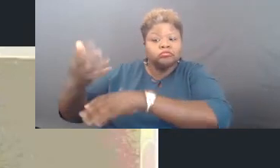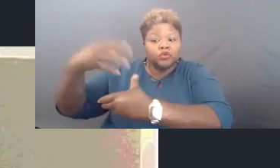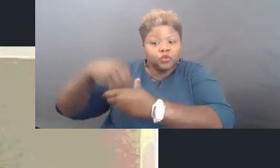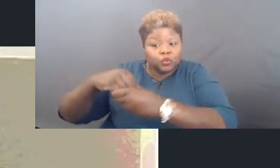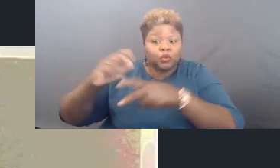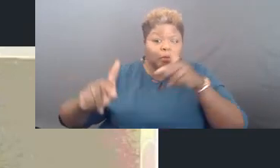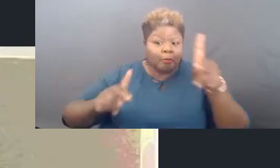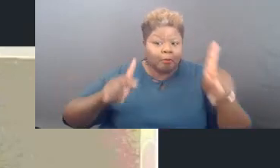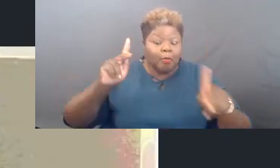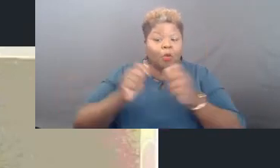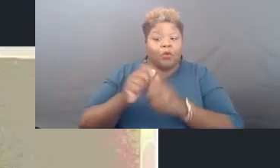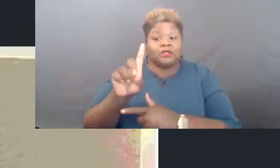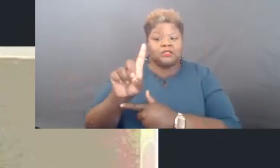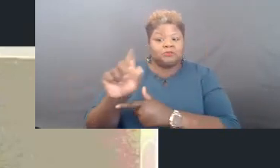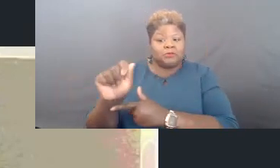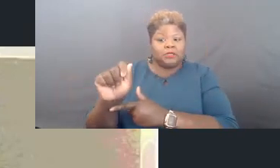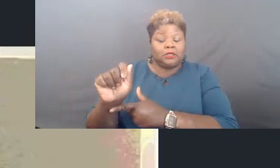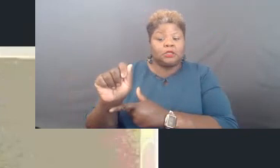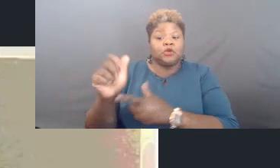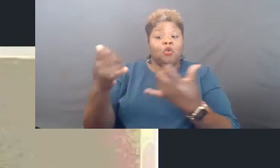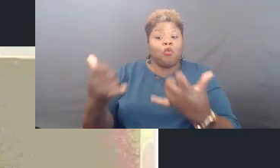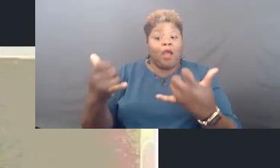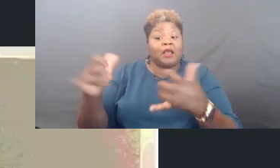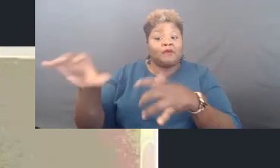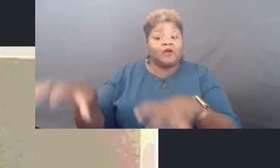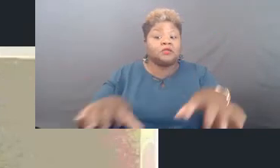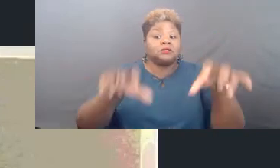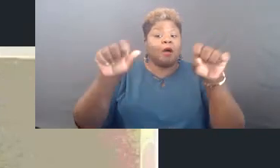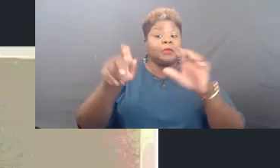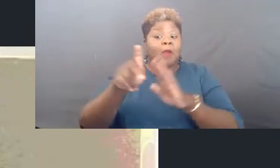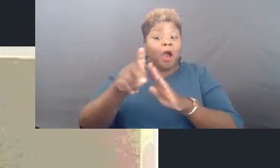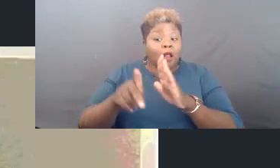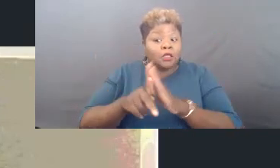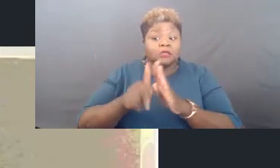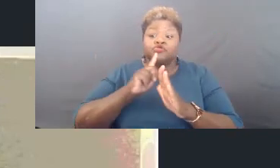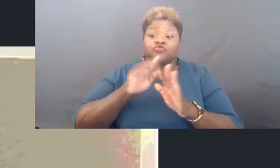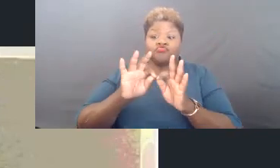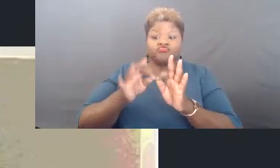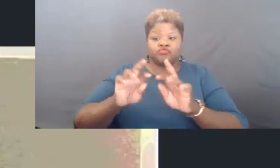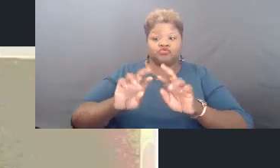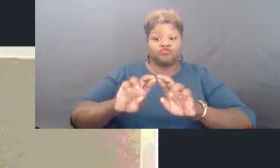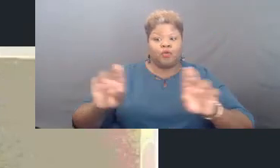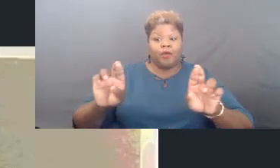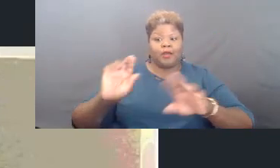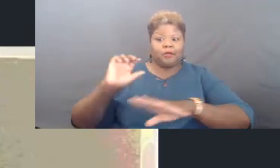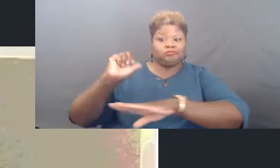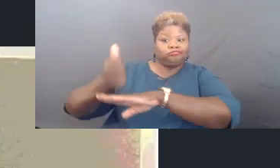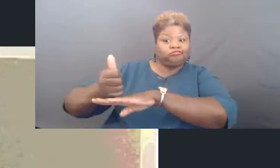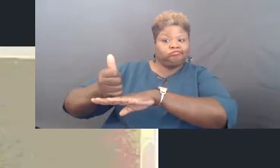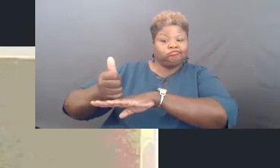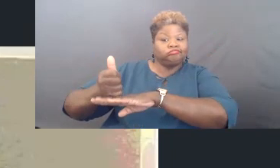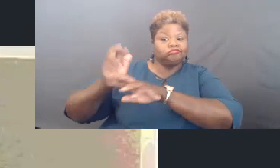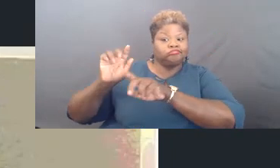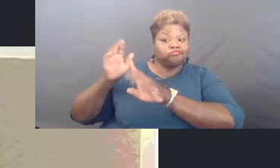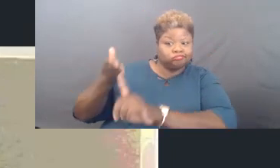this, they've adopted policies like having ASL interpreters at events and making